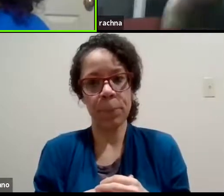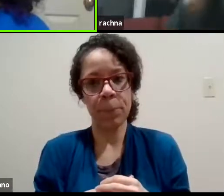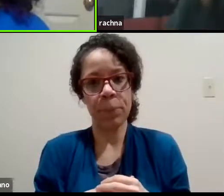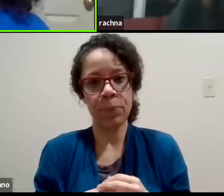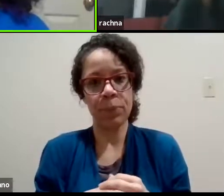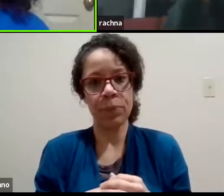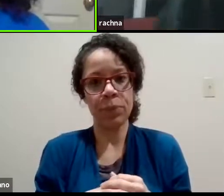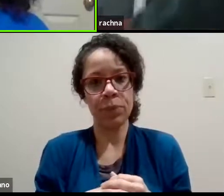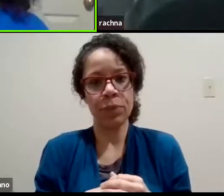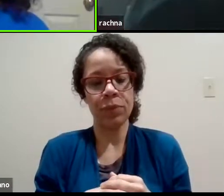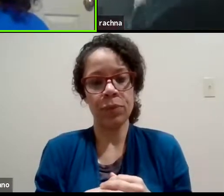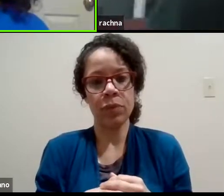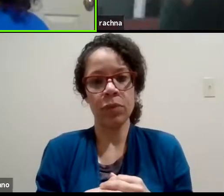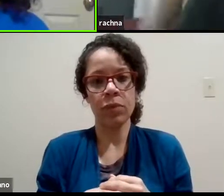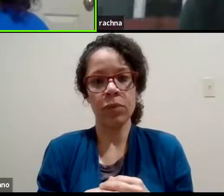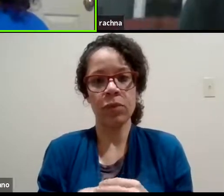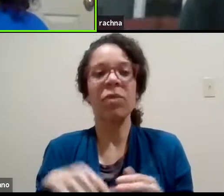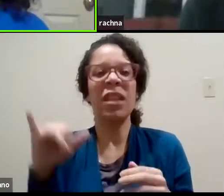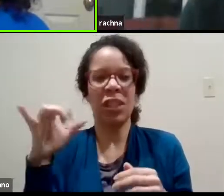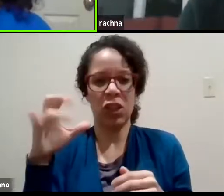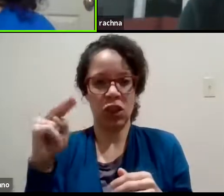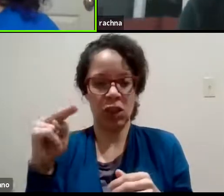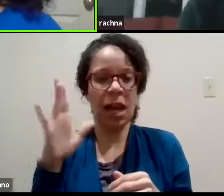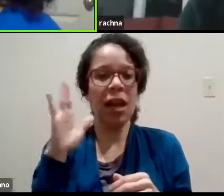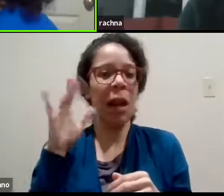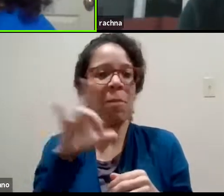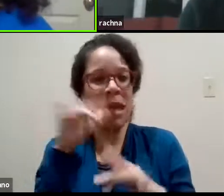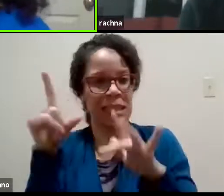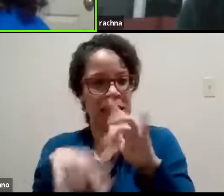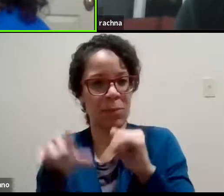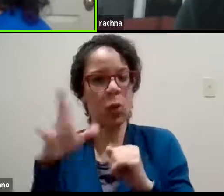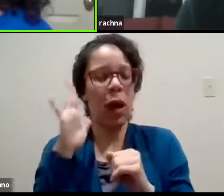I do see your trauma question, Jenna. I'm going to come back to it. I'm not skipping you.